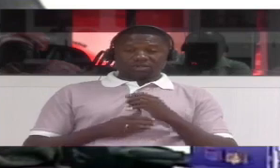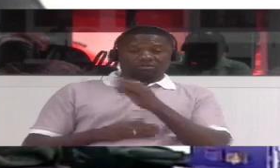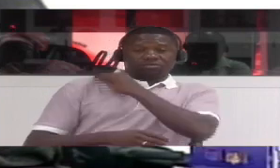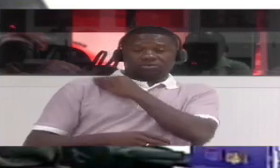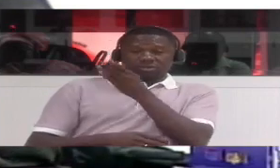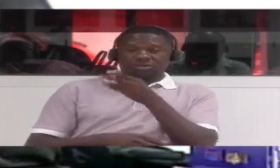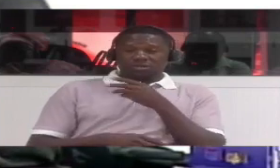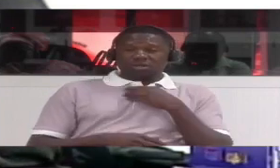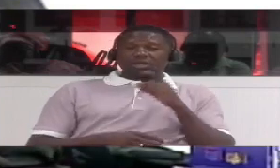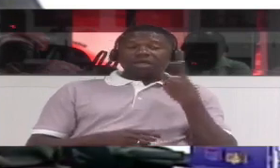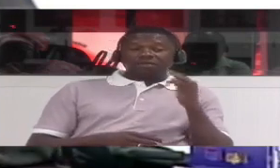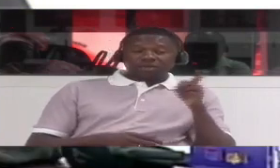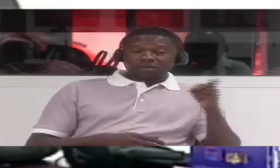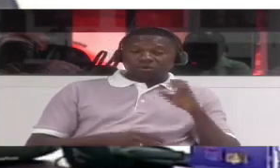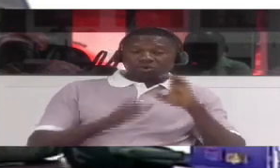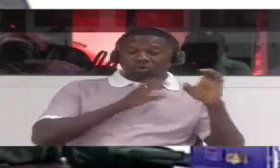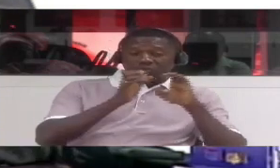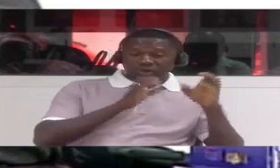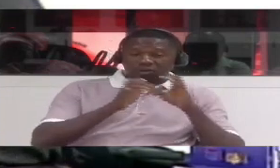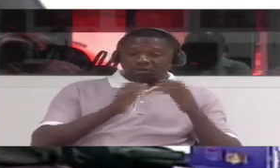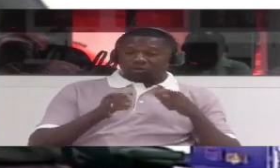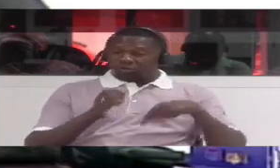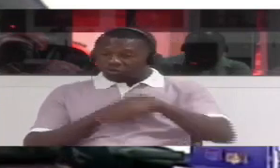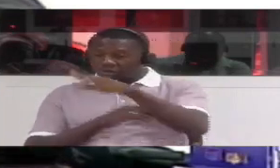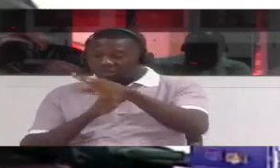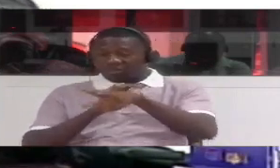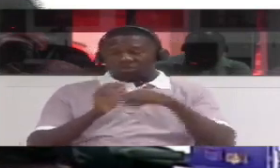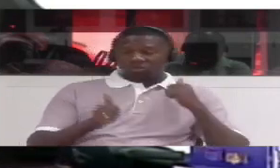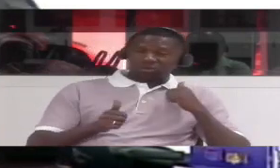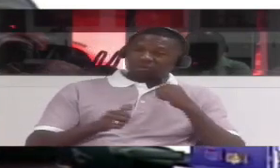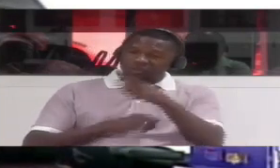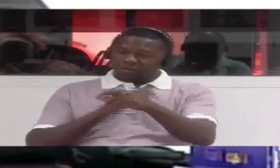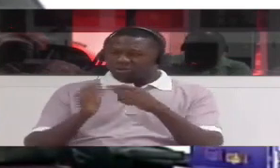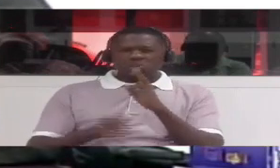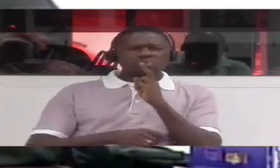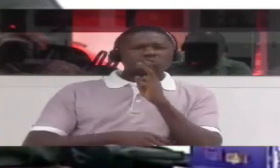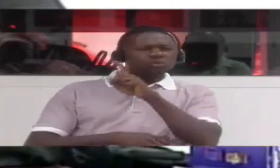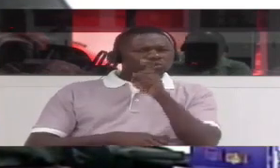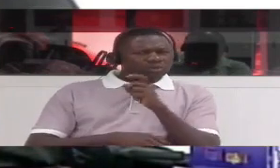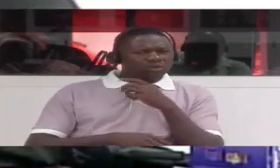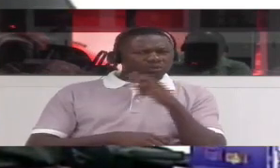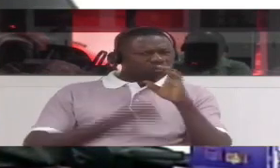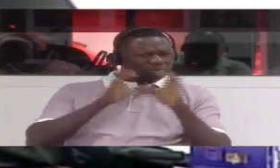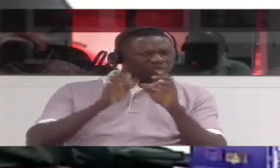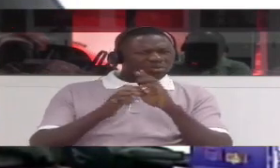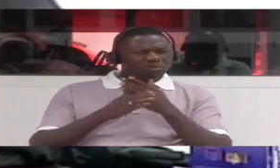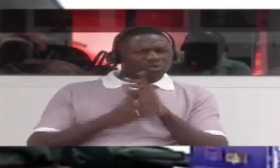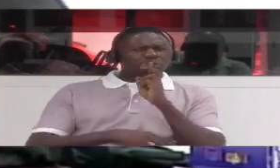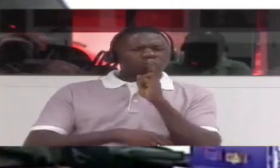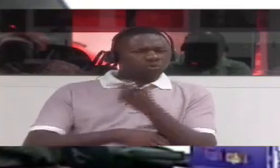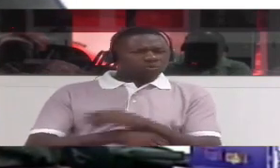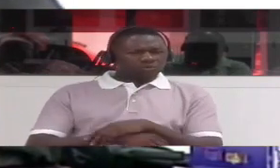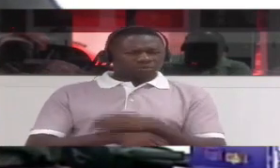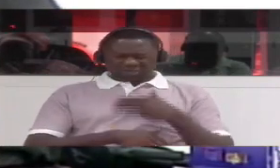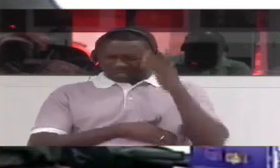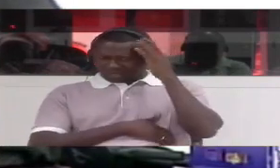night, going and coming, who was he communicating to? I had conjectured all that night. And I had a conclusion that he